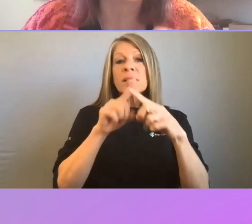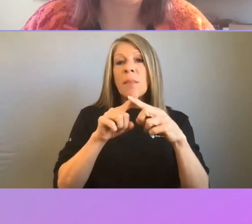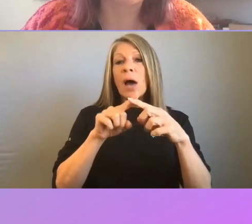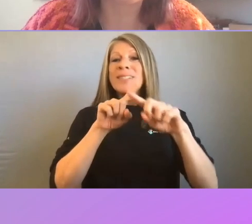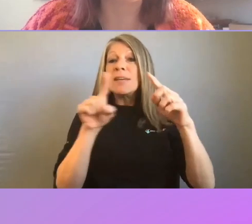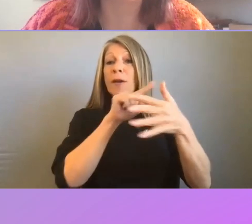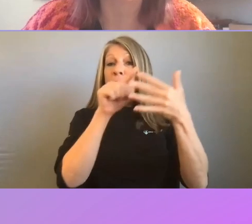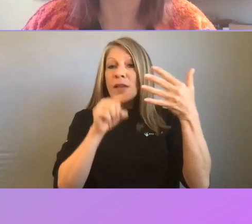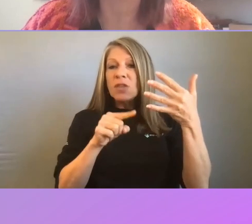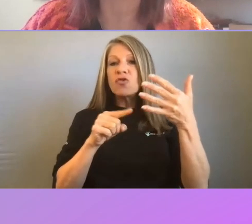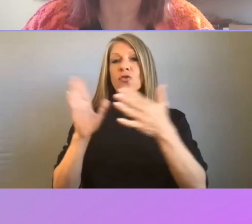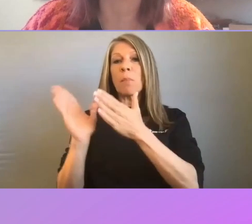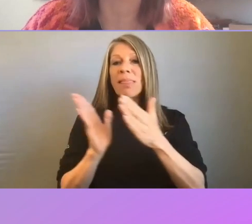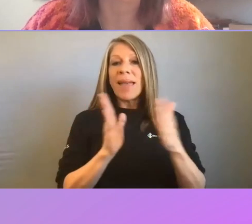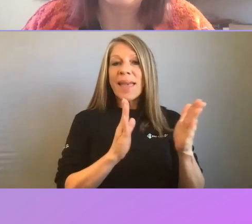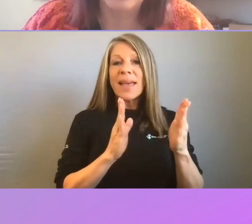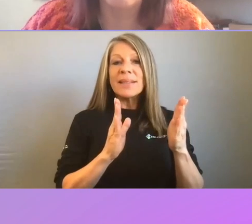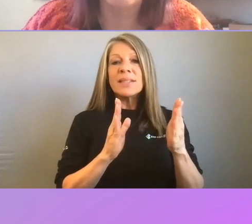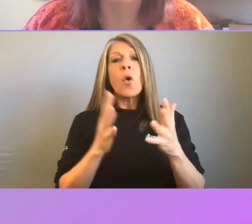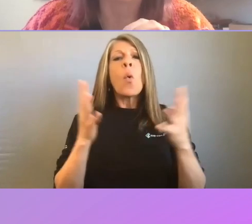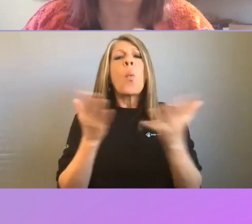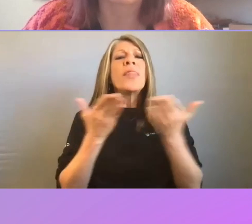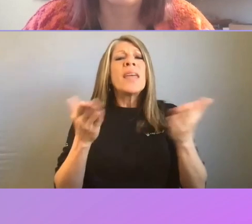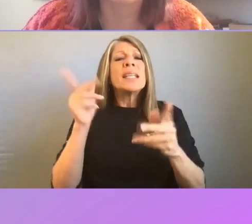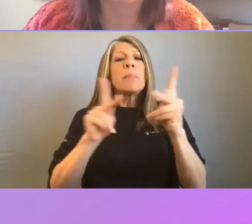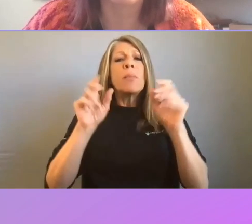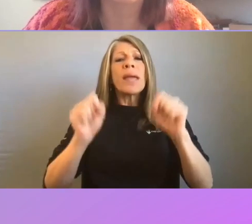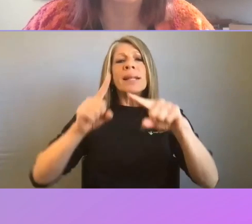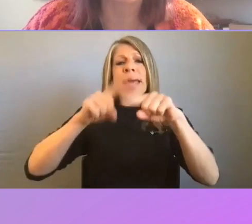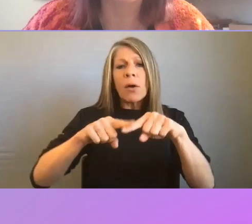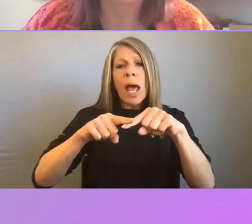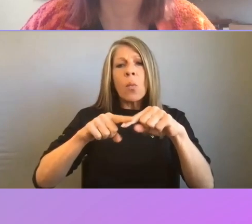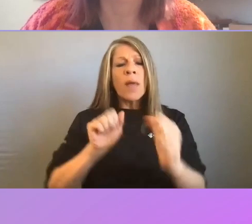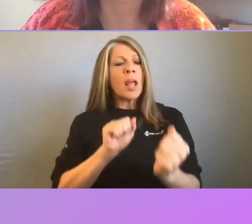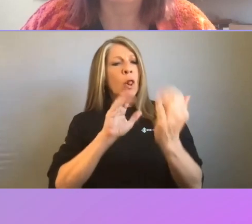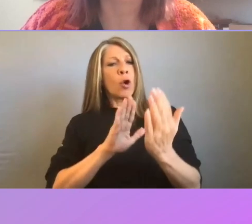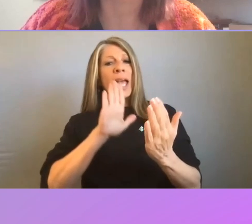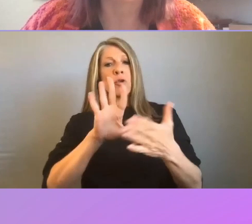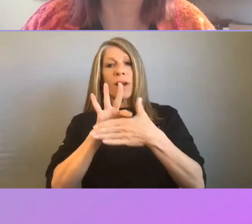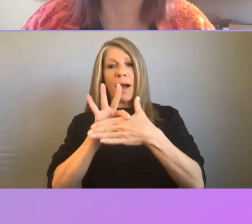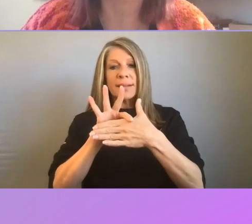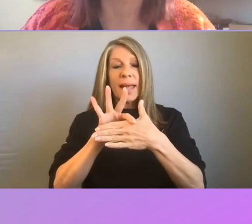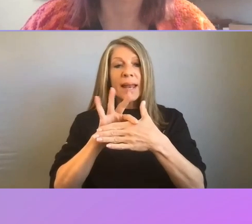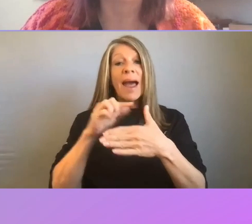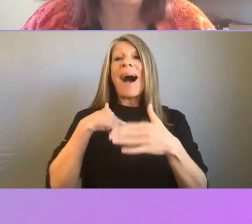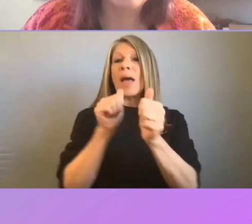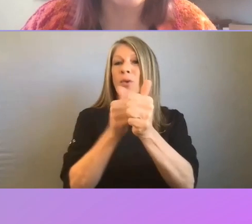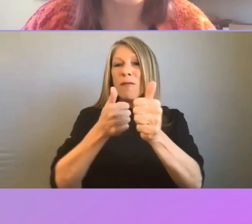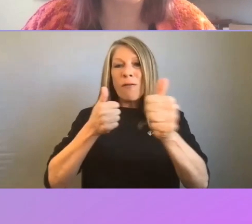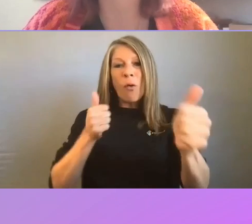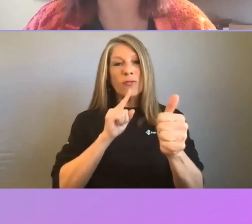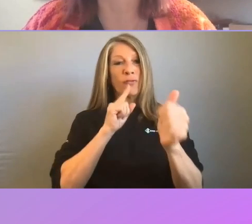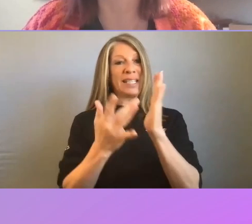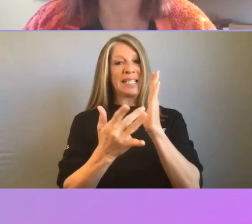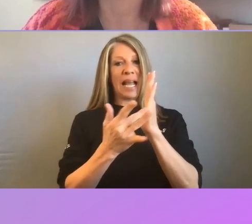features, the plans, what things that someone can count on when they encounter your content. I would avoid really